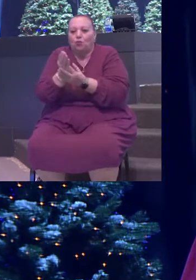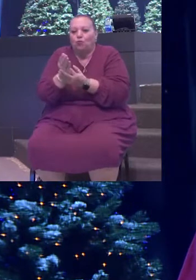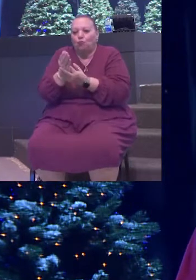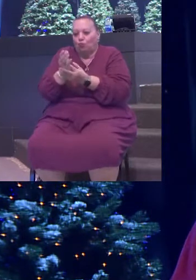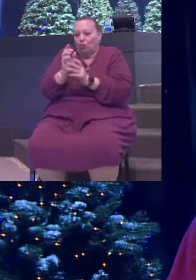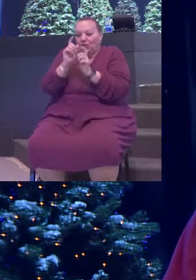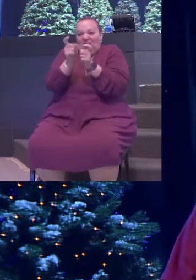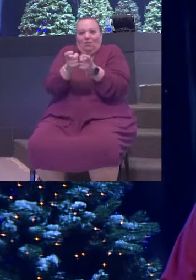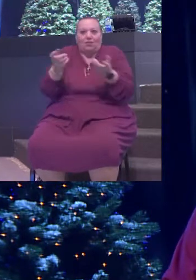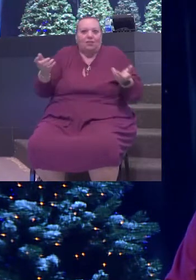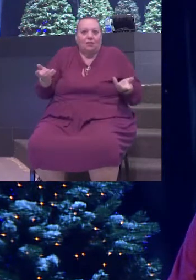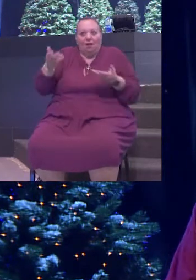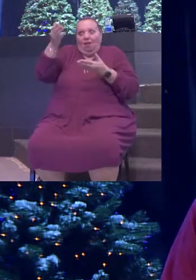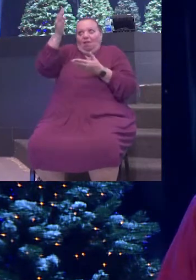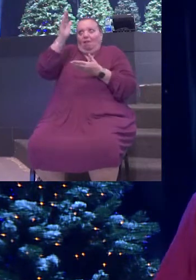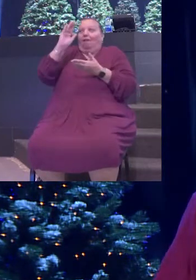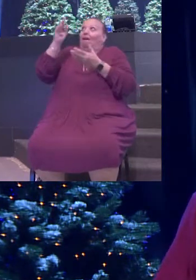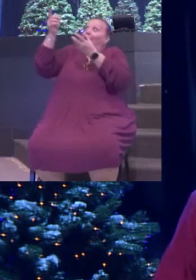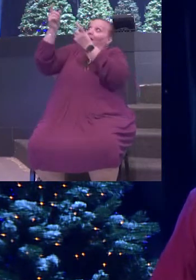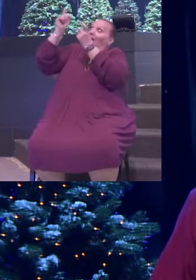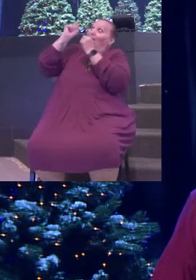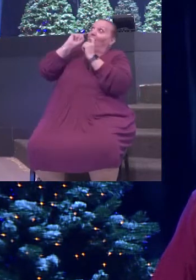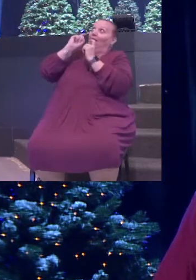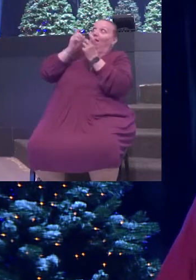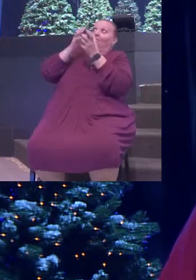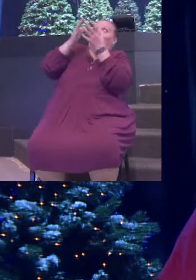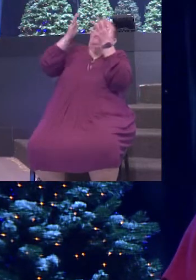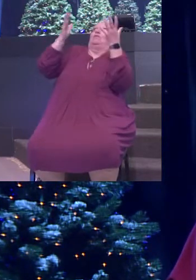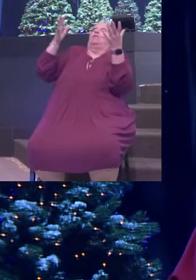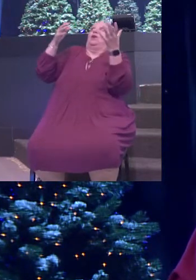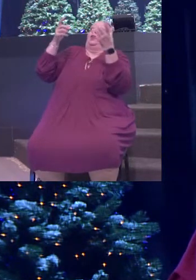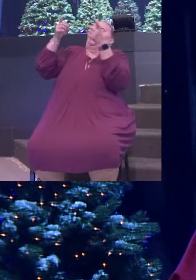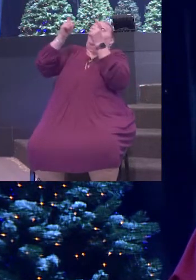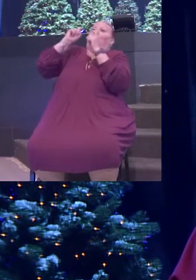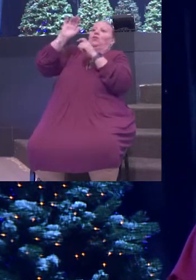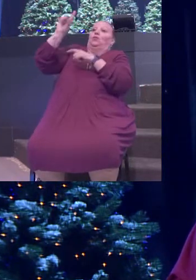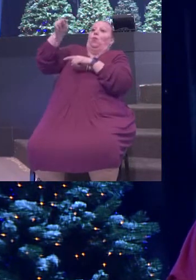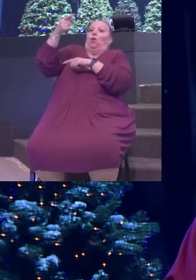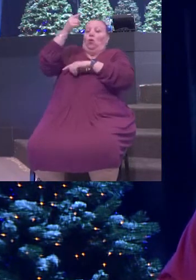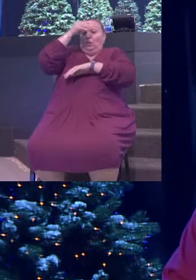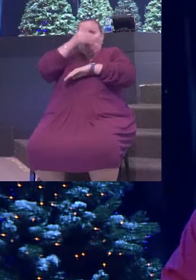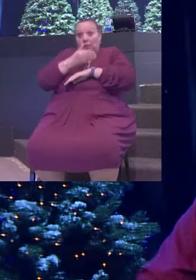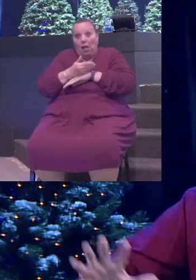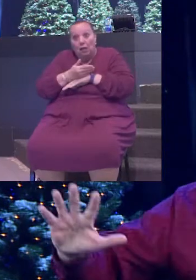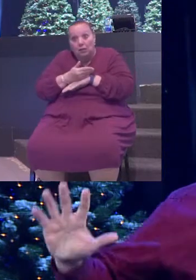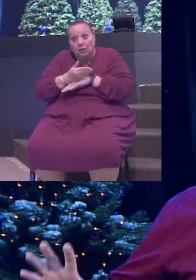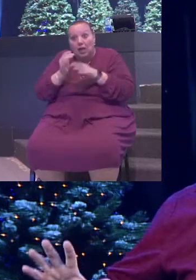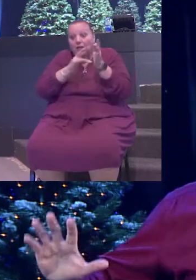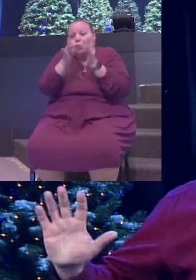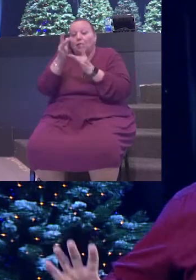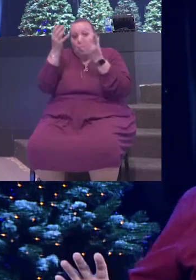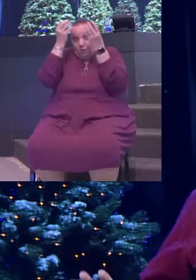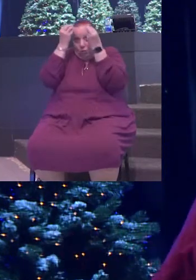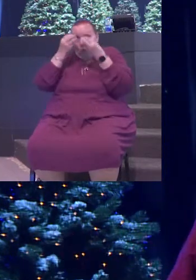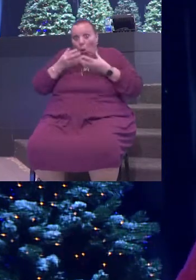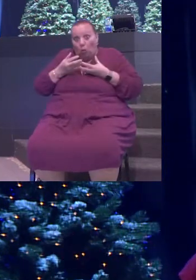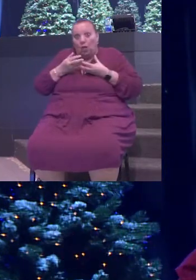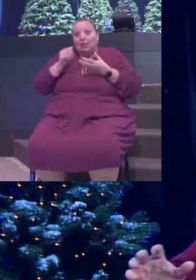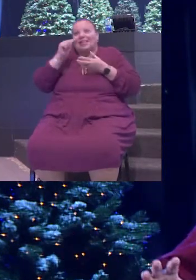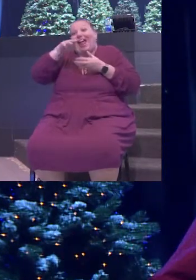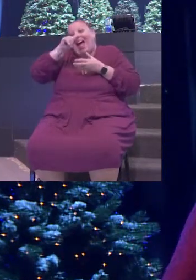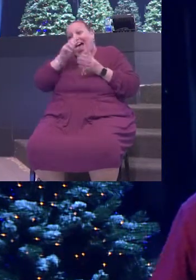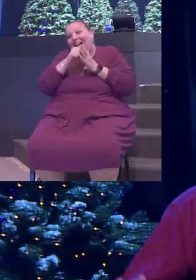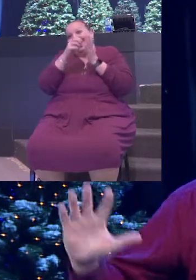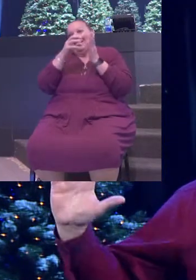their gifts. And God gave very generously the gift of his one and only son. Jesus told us in Acts chapter 20,